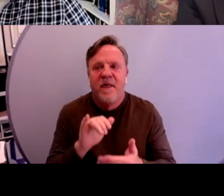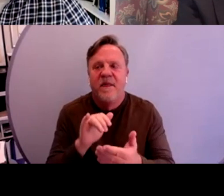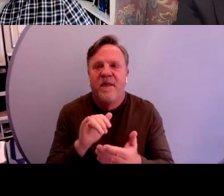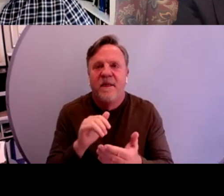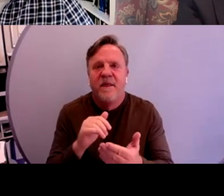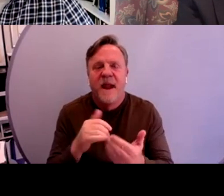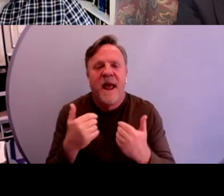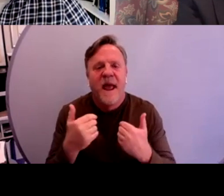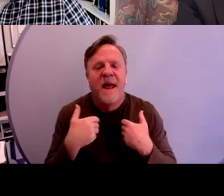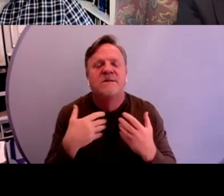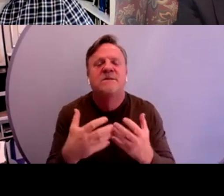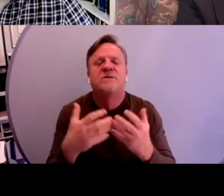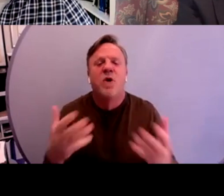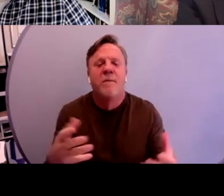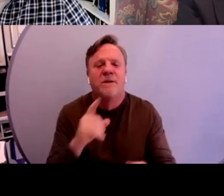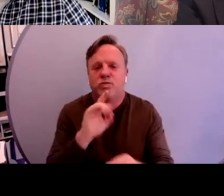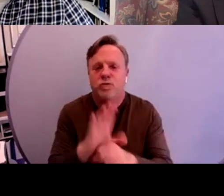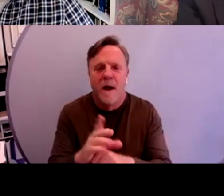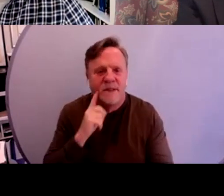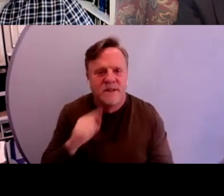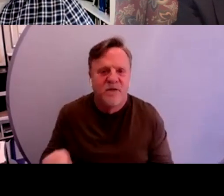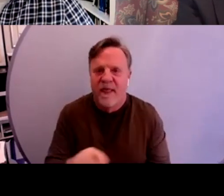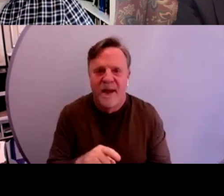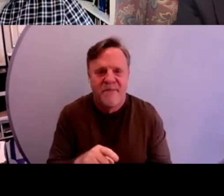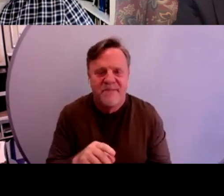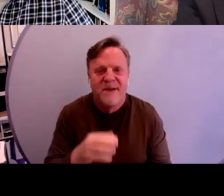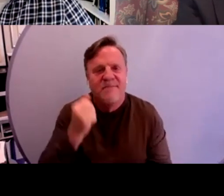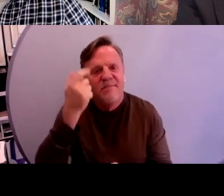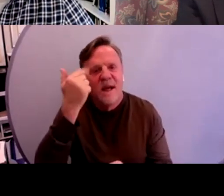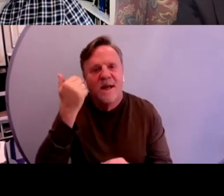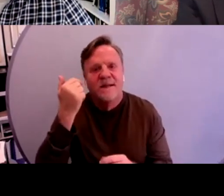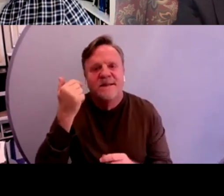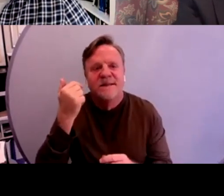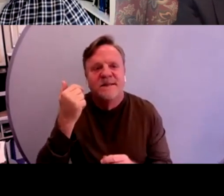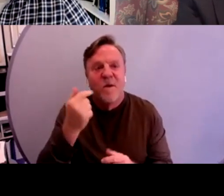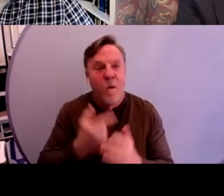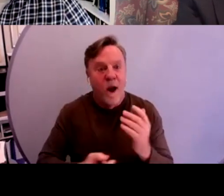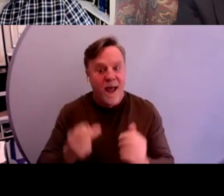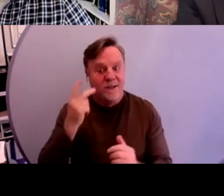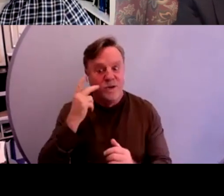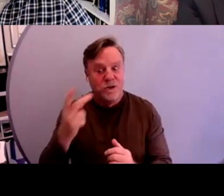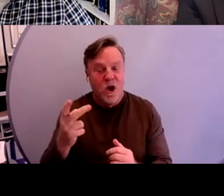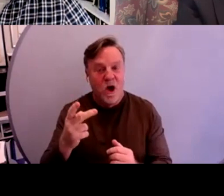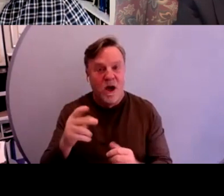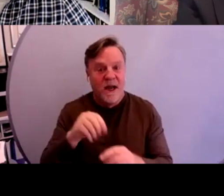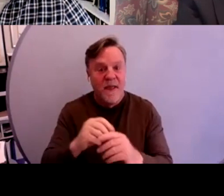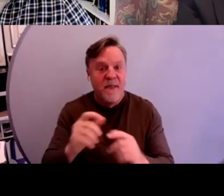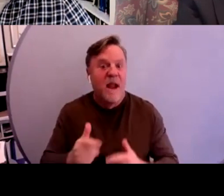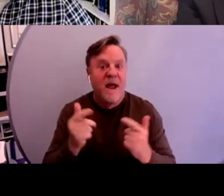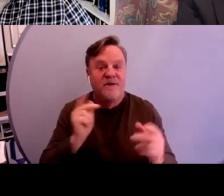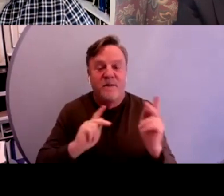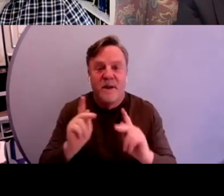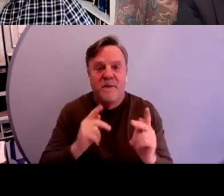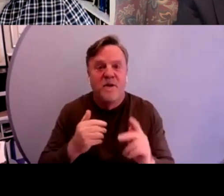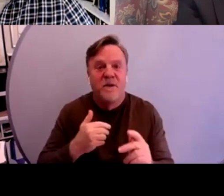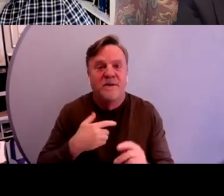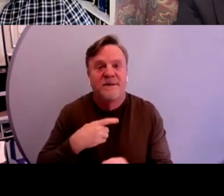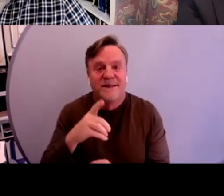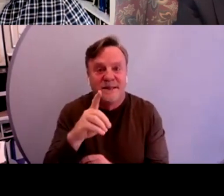had so much promise for them. Because what I saw mainly in the lives of people with